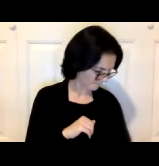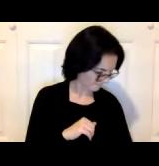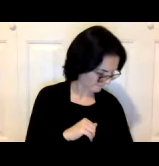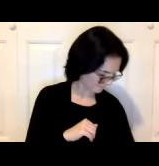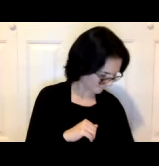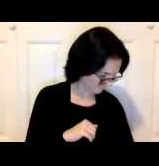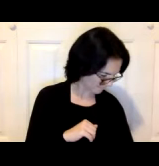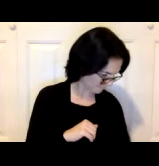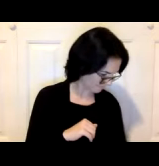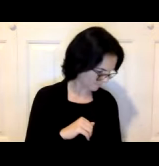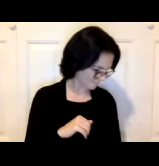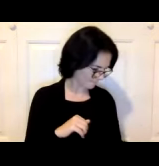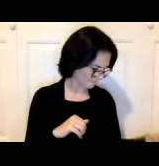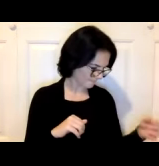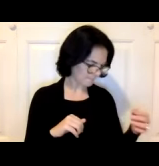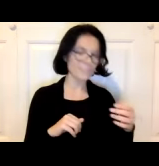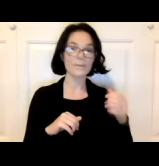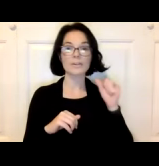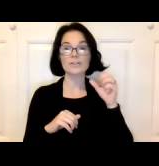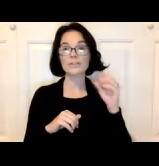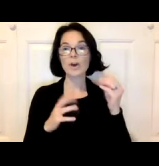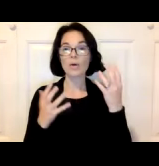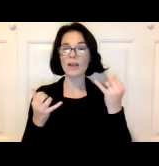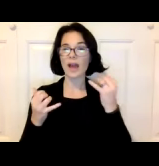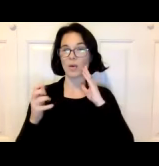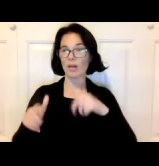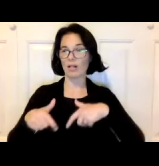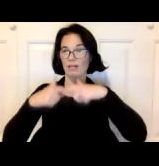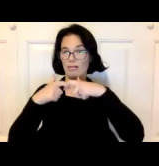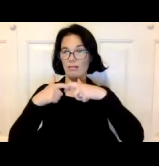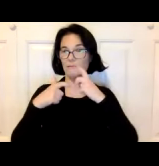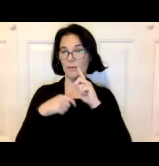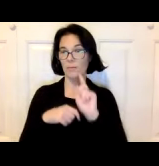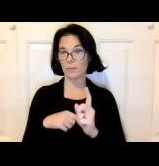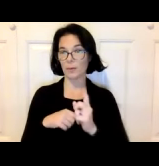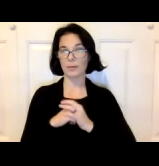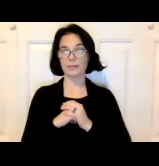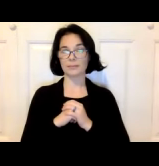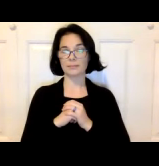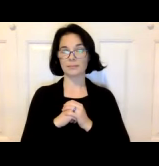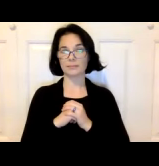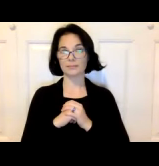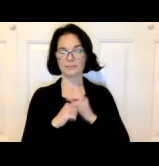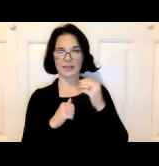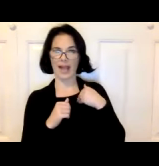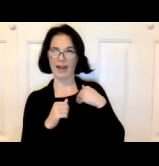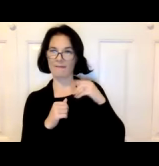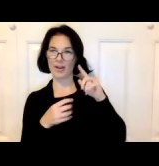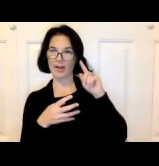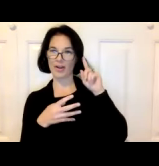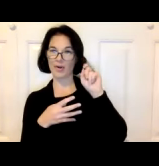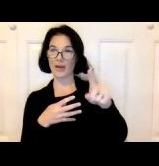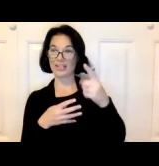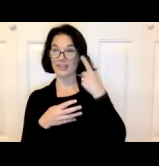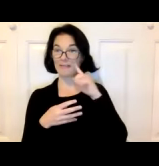So in closing, we wanted to take a pause here and pose this question to our